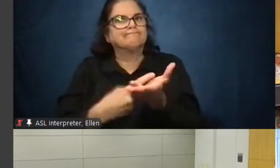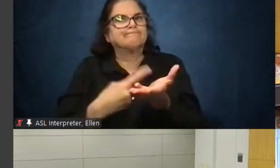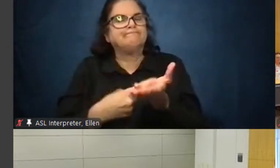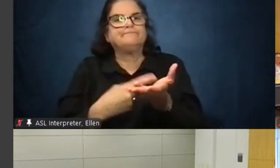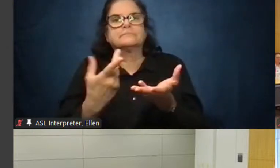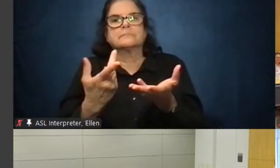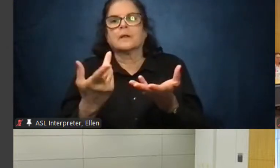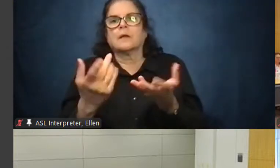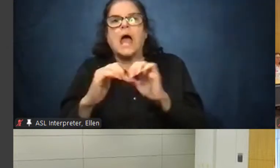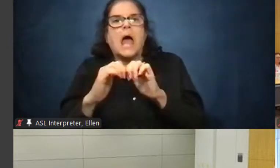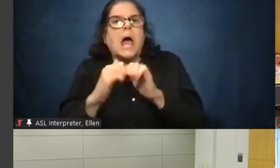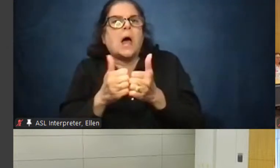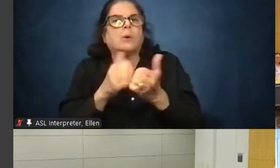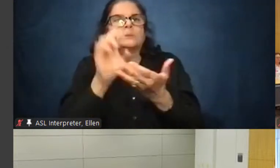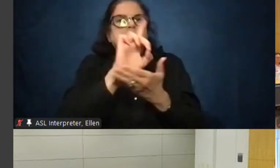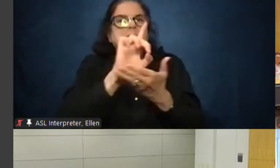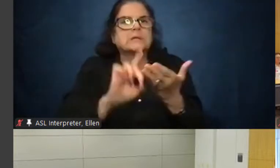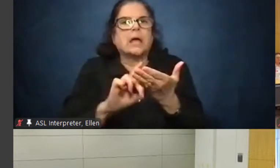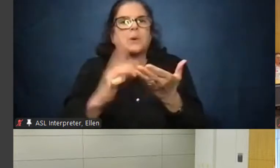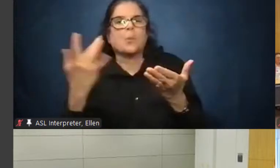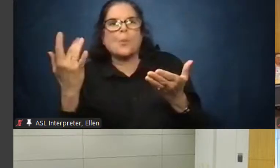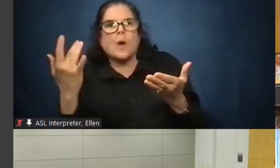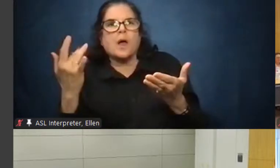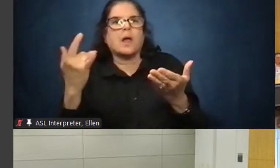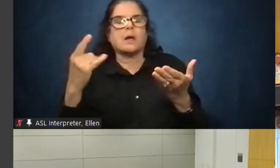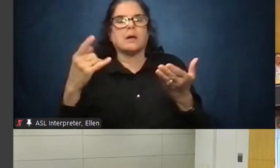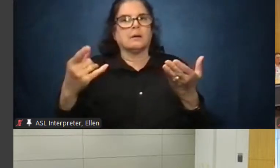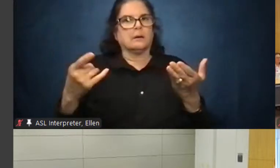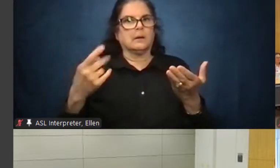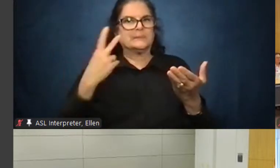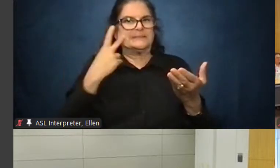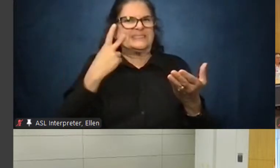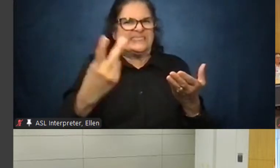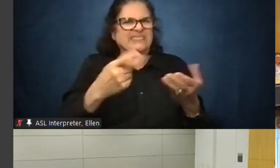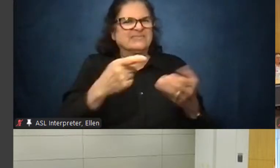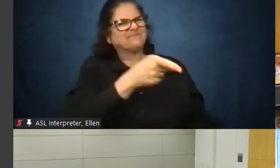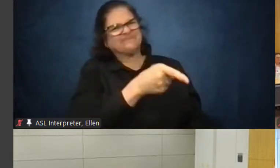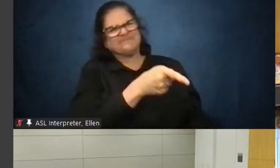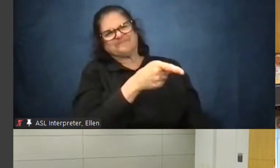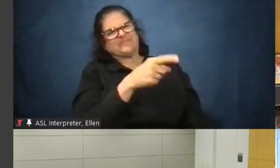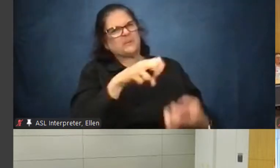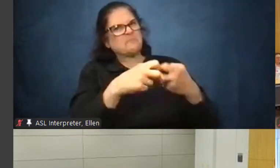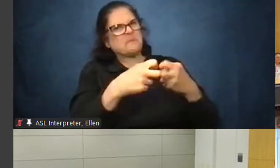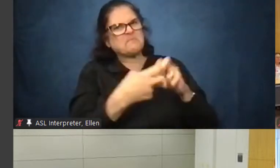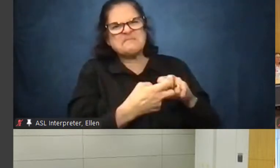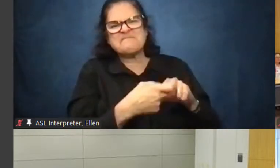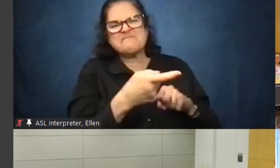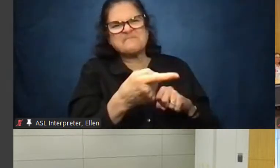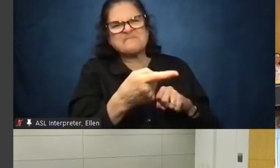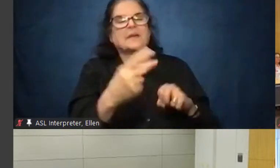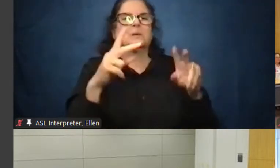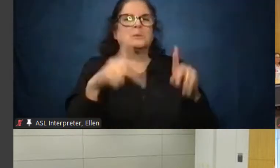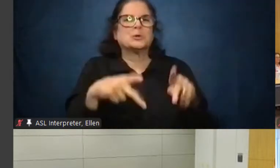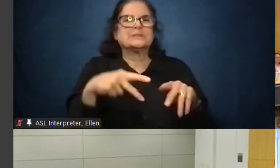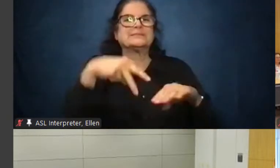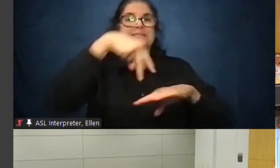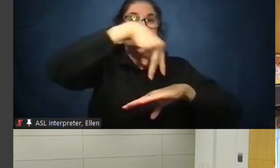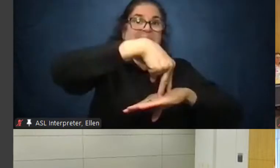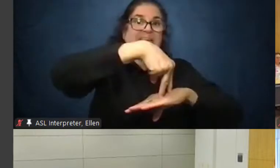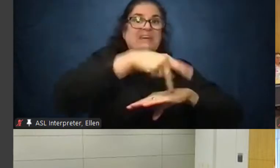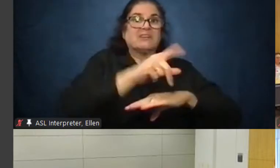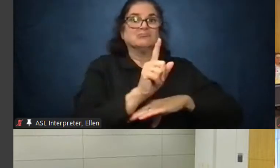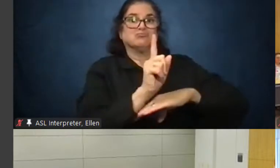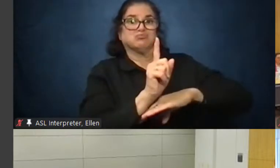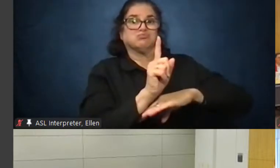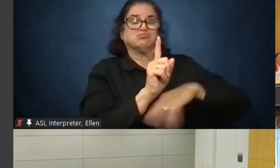come up with our bus designs, why some of the efficiencies that we gain in the way our bus is designed, both from a standing perspective and